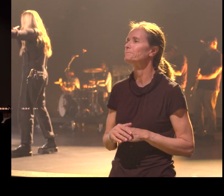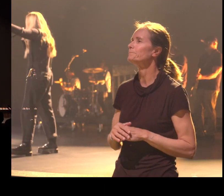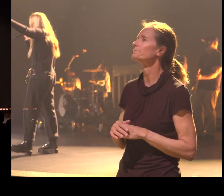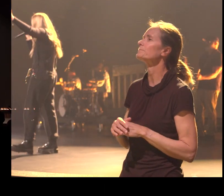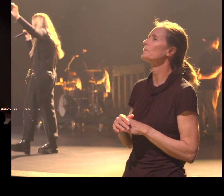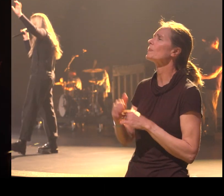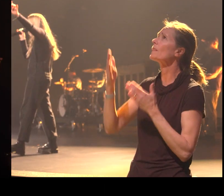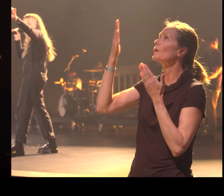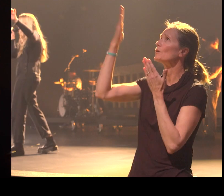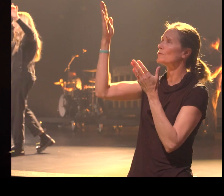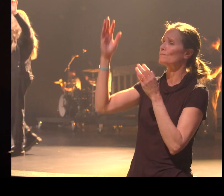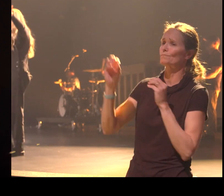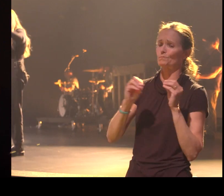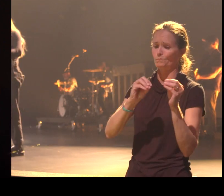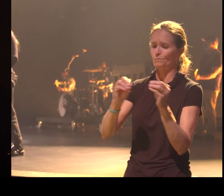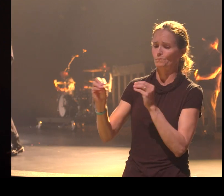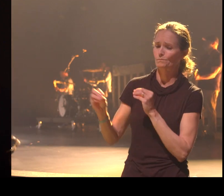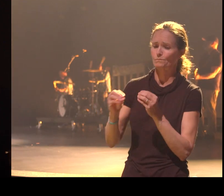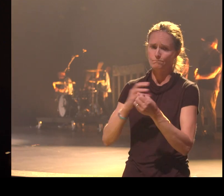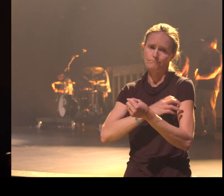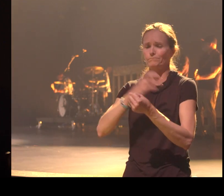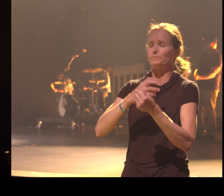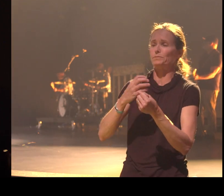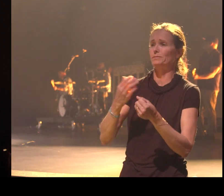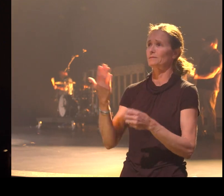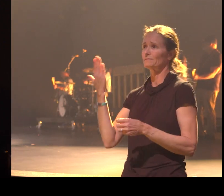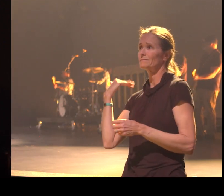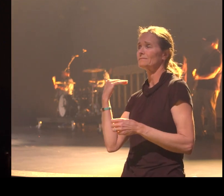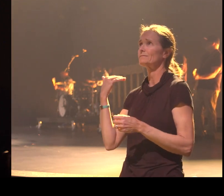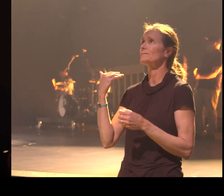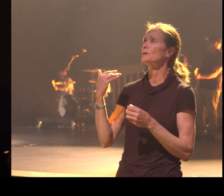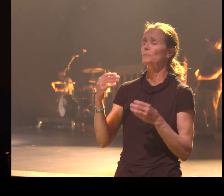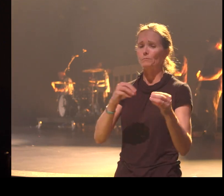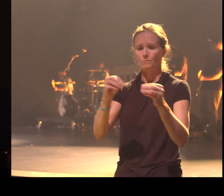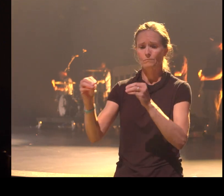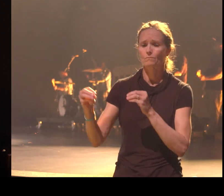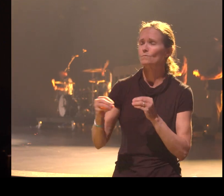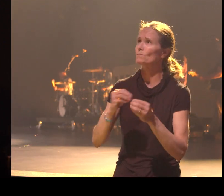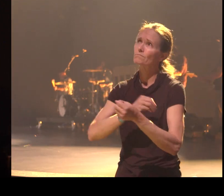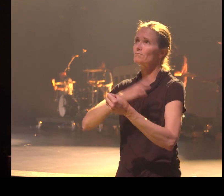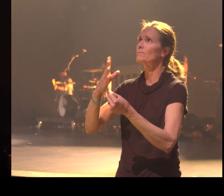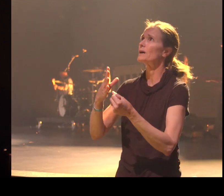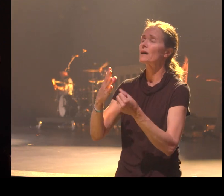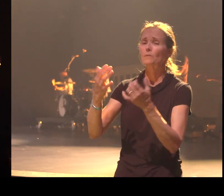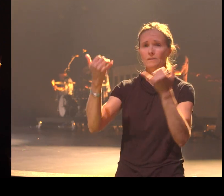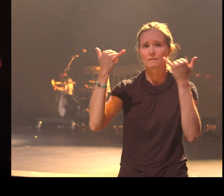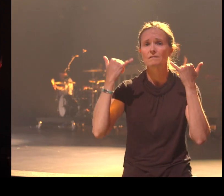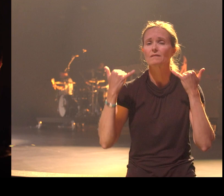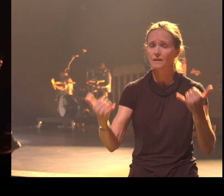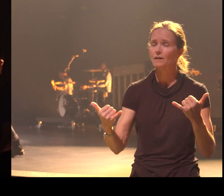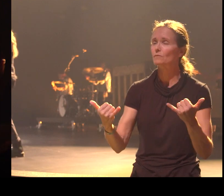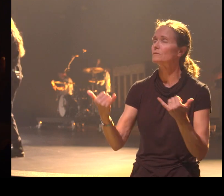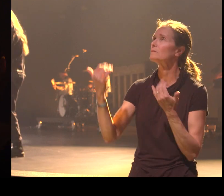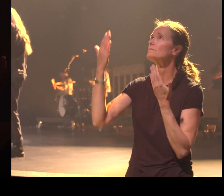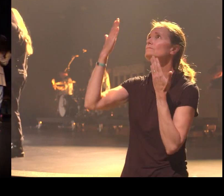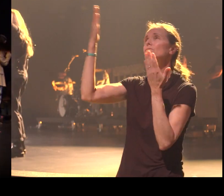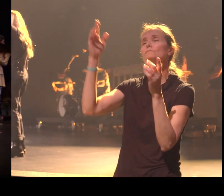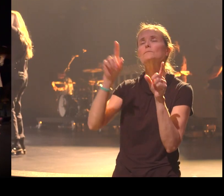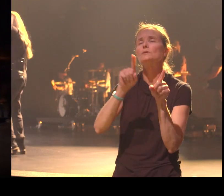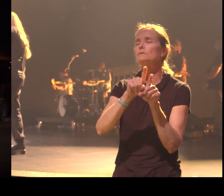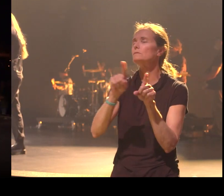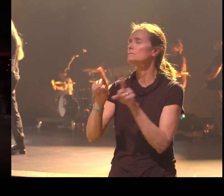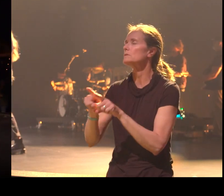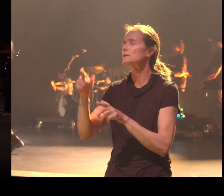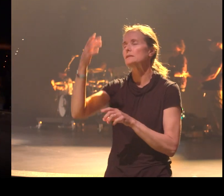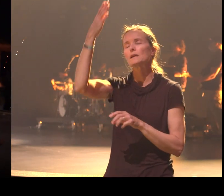He's moving. You moved in power then. God moved in power now.